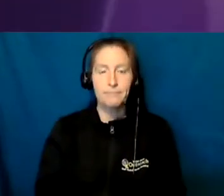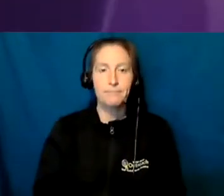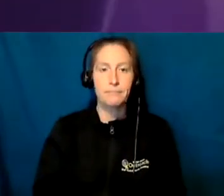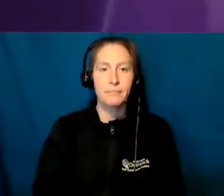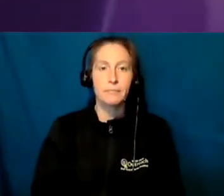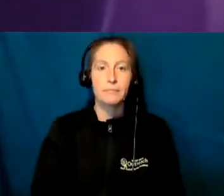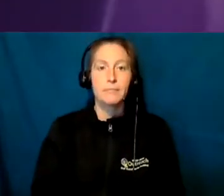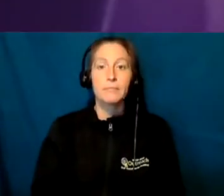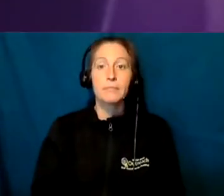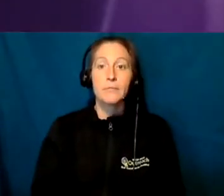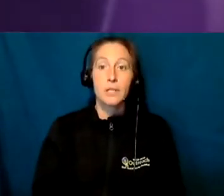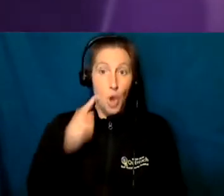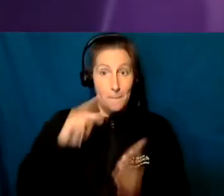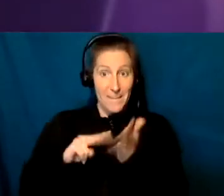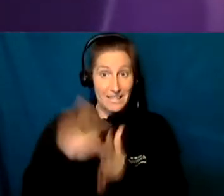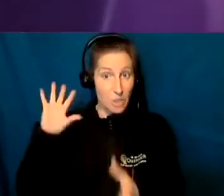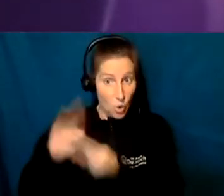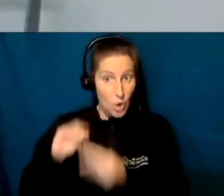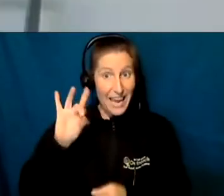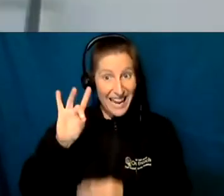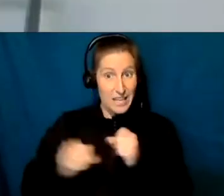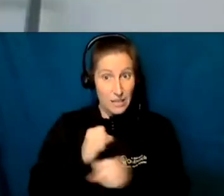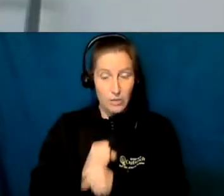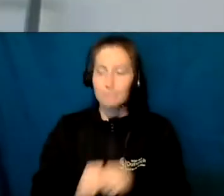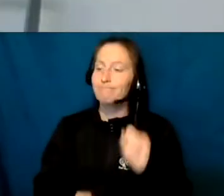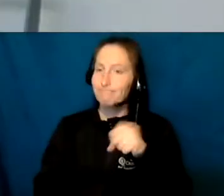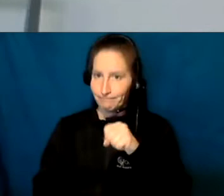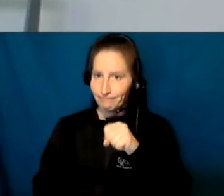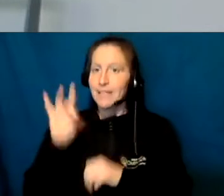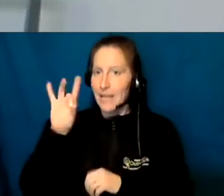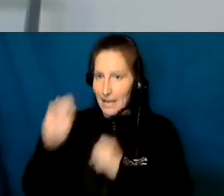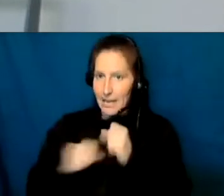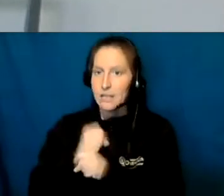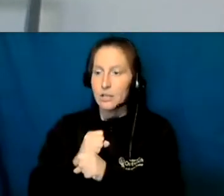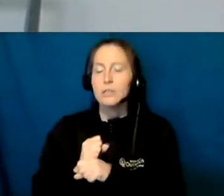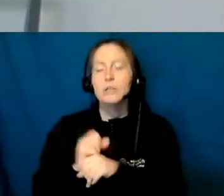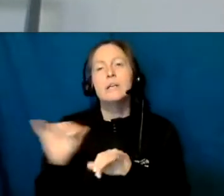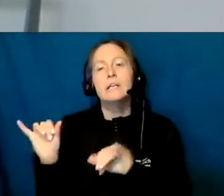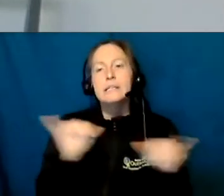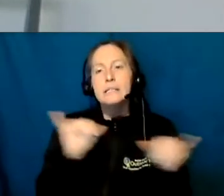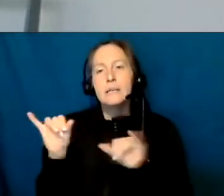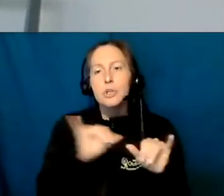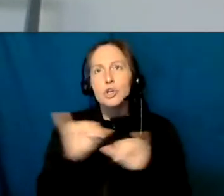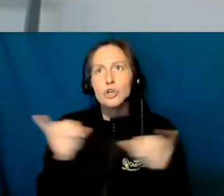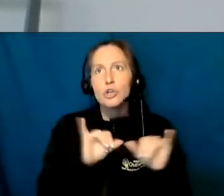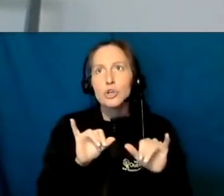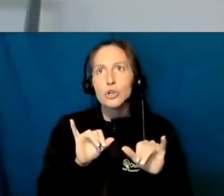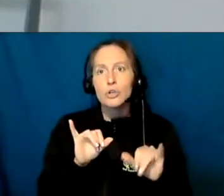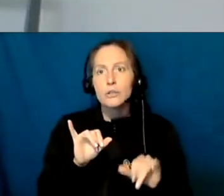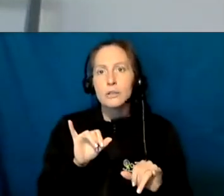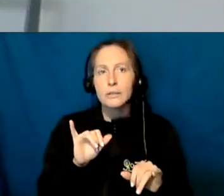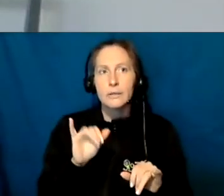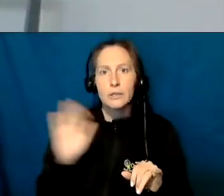So for a total of 8 years then? Total of 8 years. It's a similar career path as like your eye